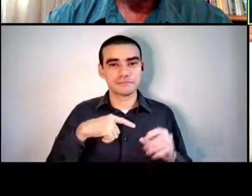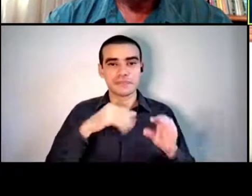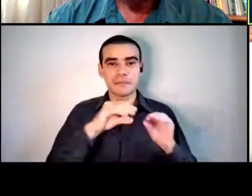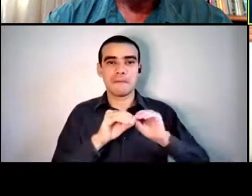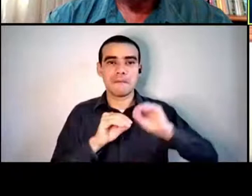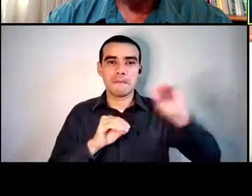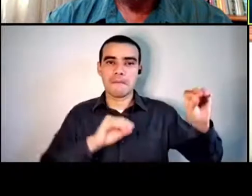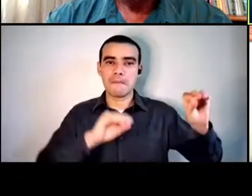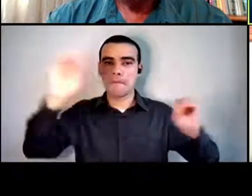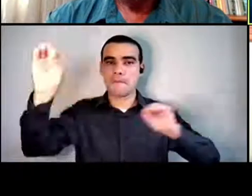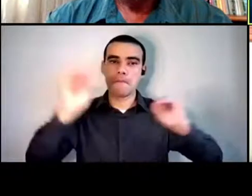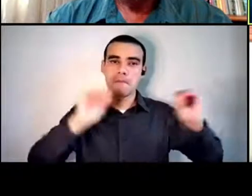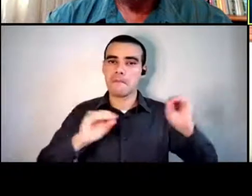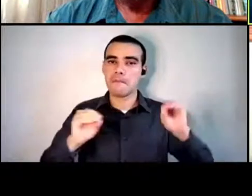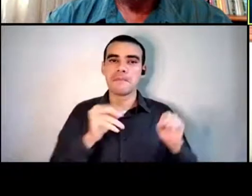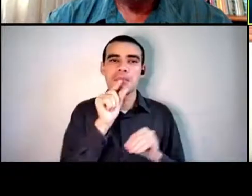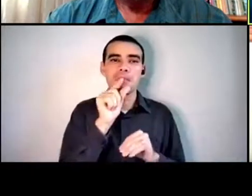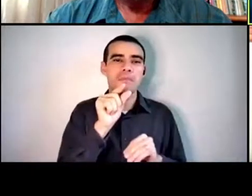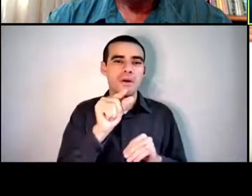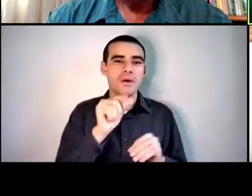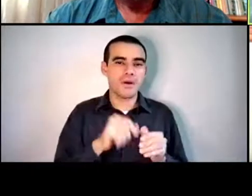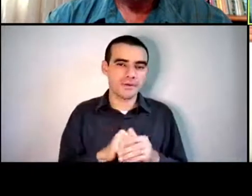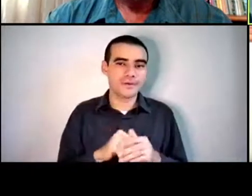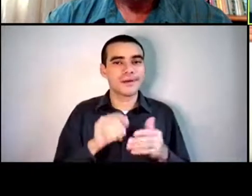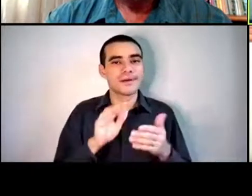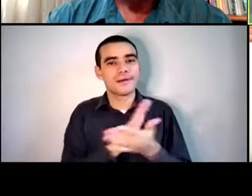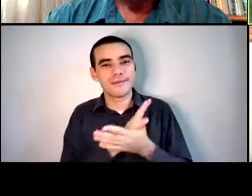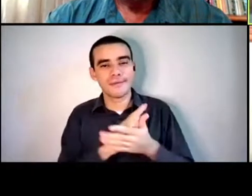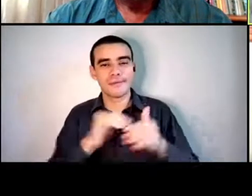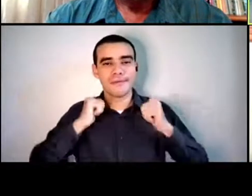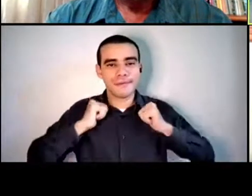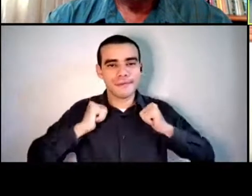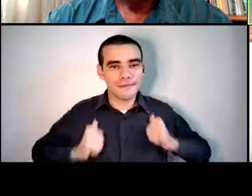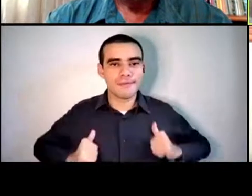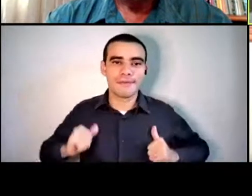have low migration, induced migration.